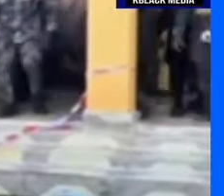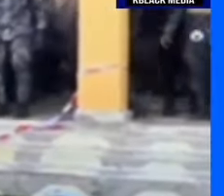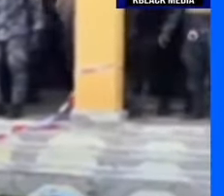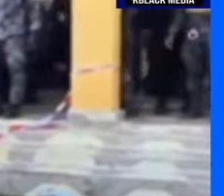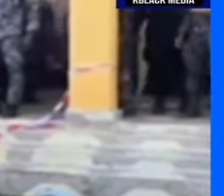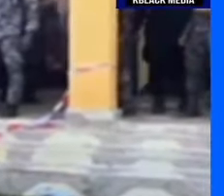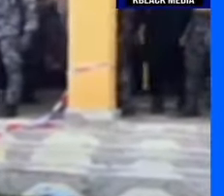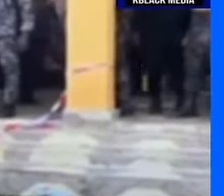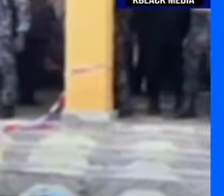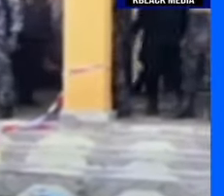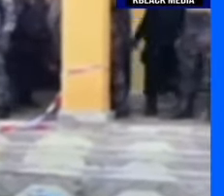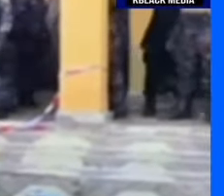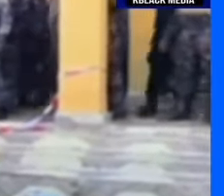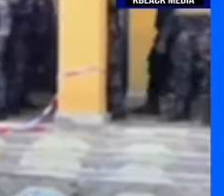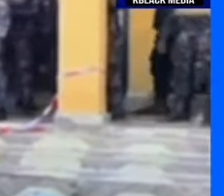Oh no, Kasani Krom.